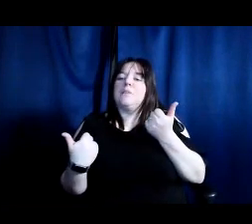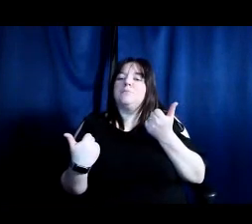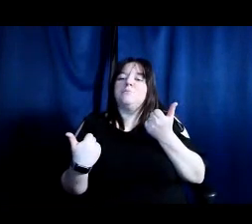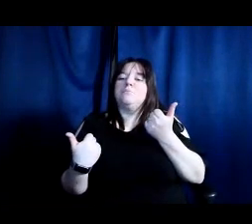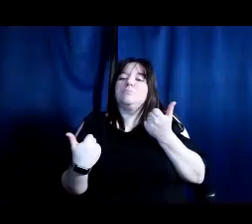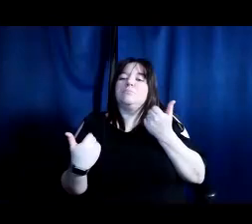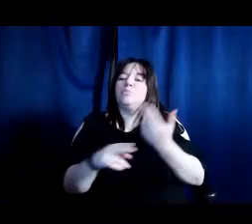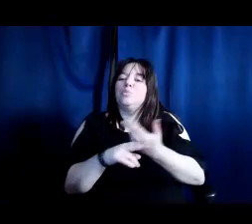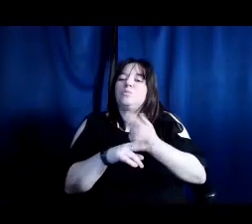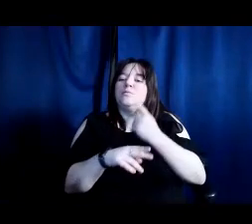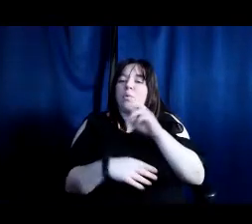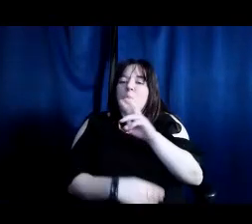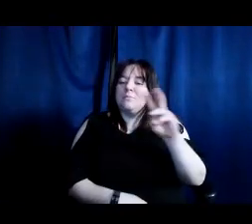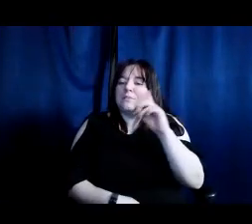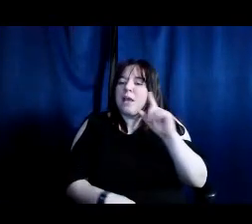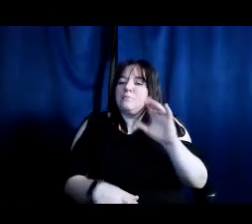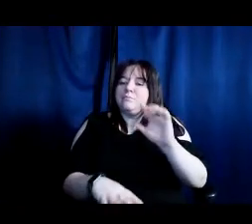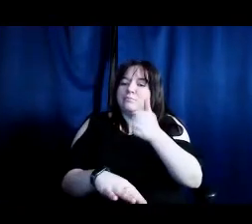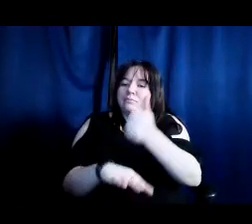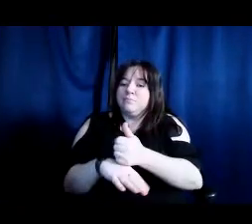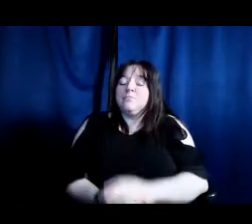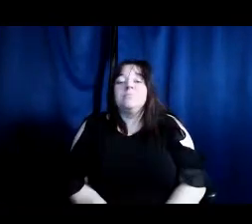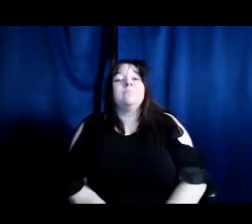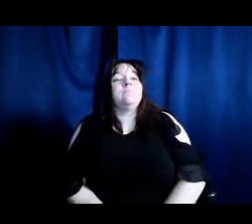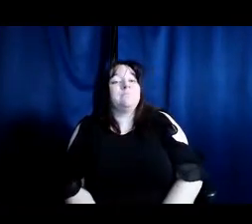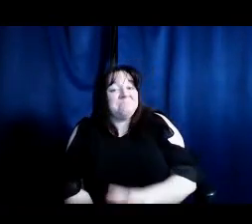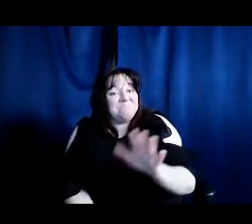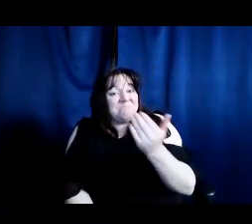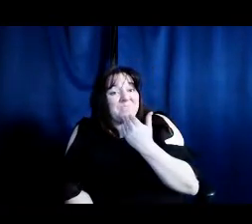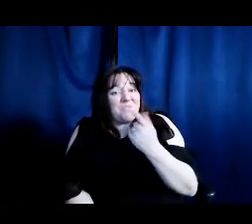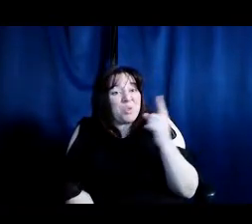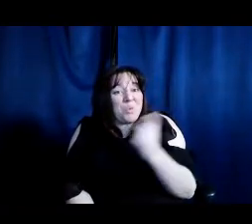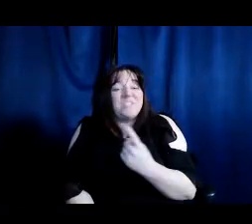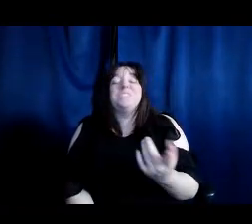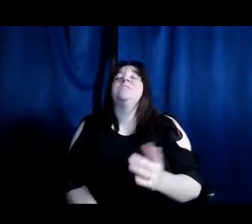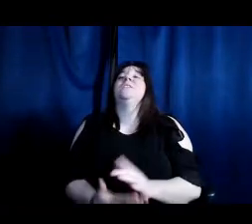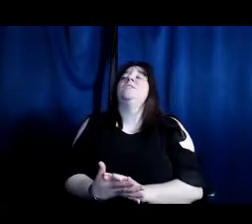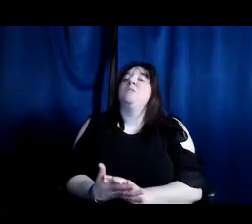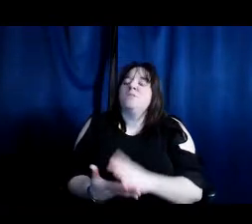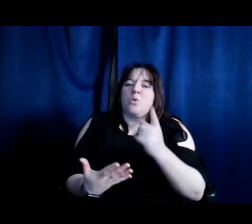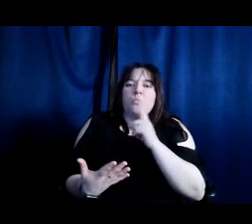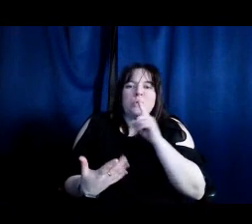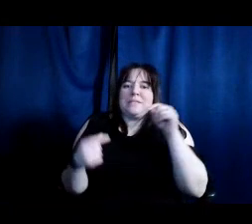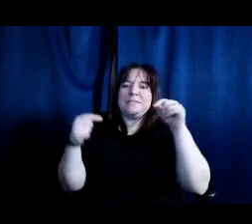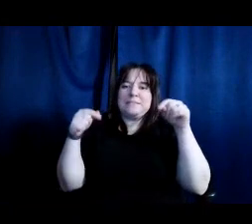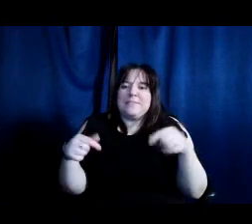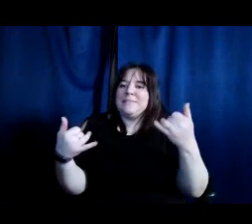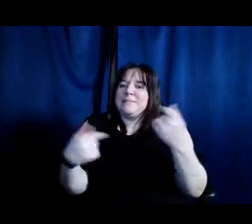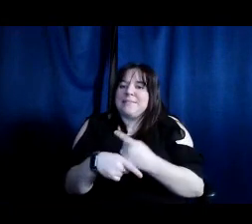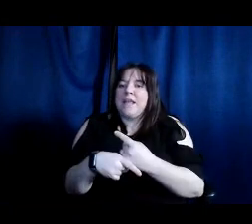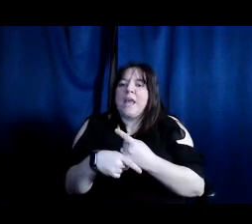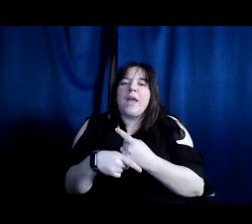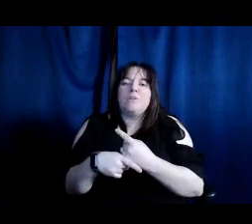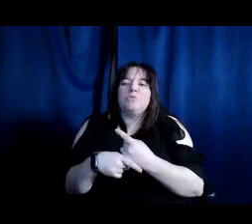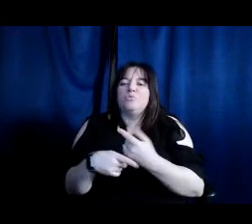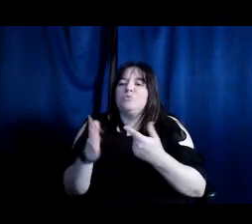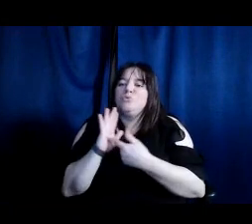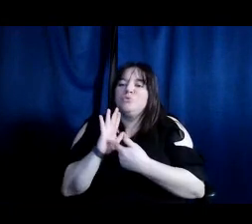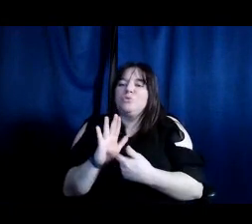question, Alanna. Today's webinar shares a broad awareness of a variety of best practices. Some of these